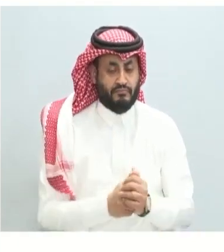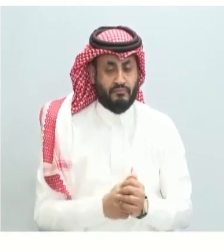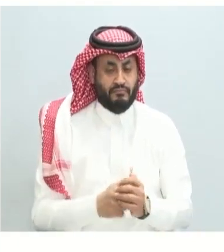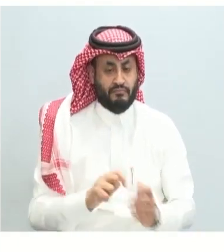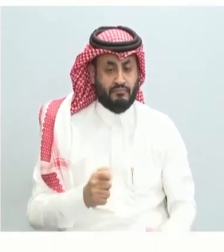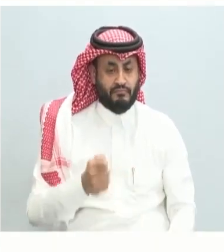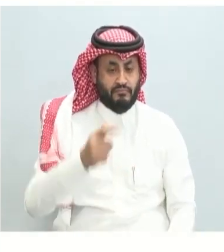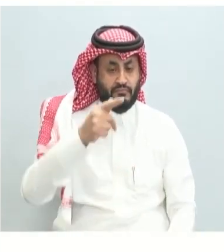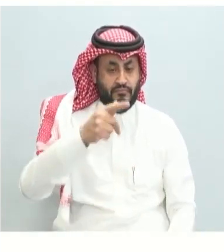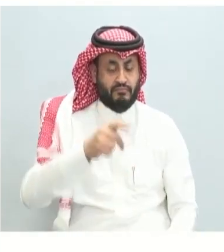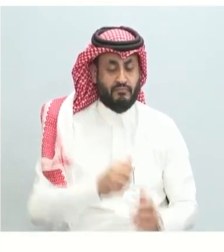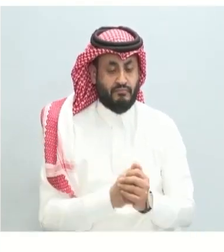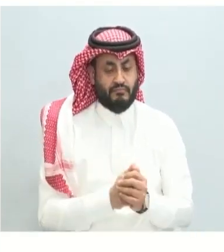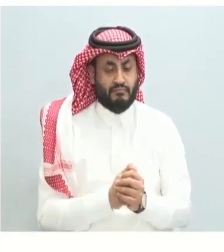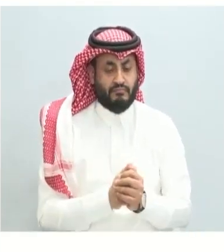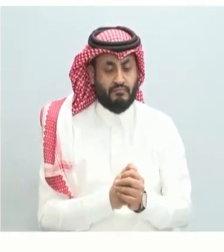tap.